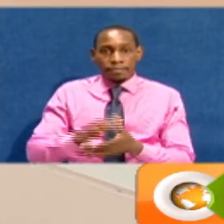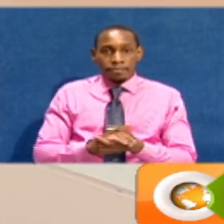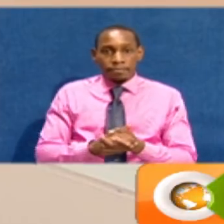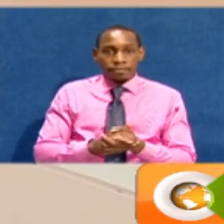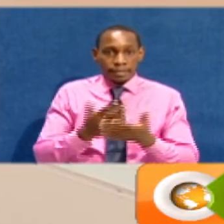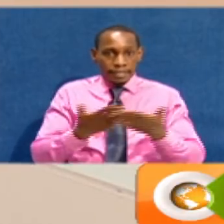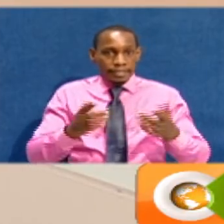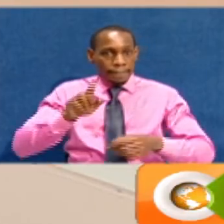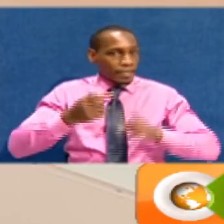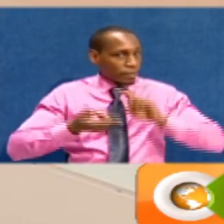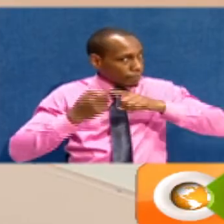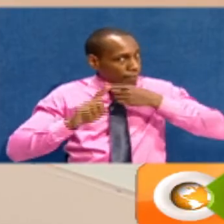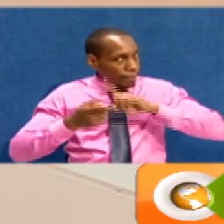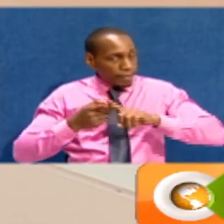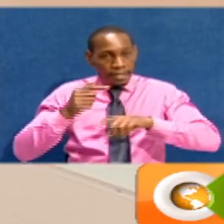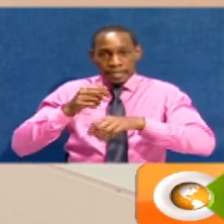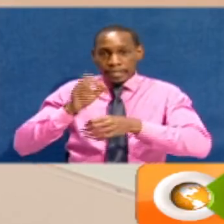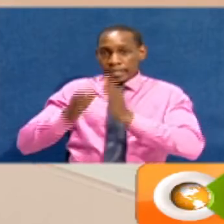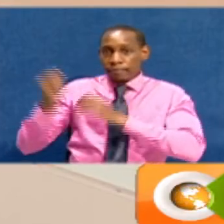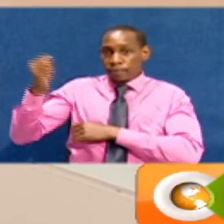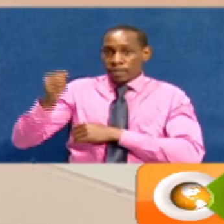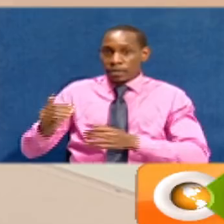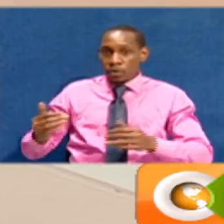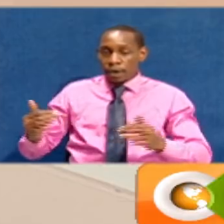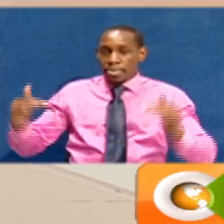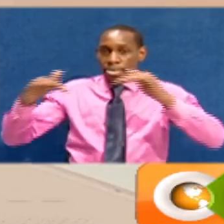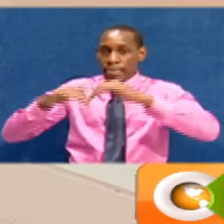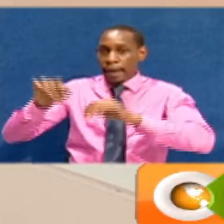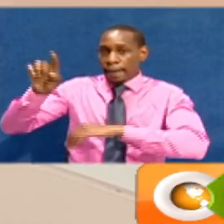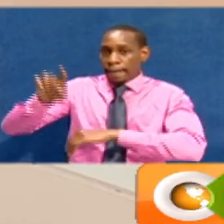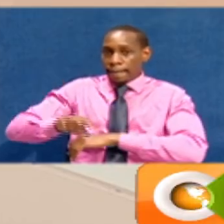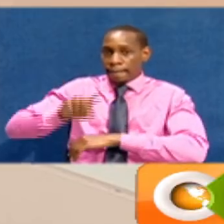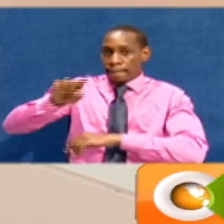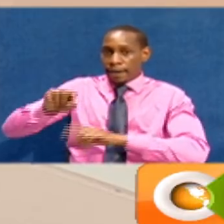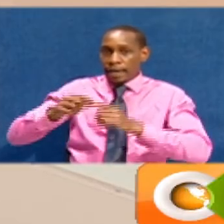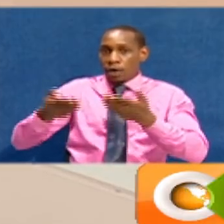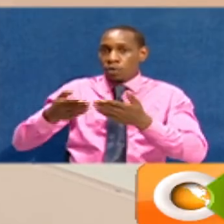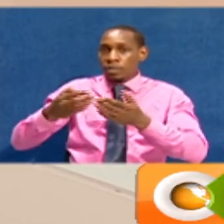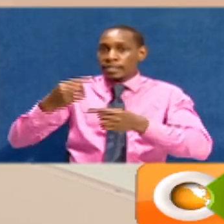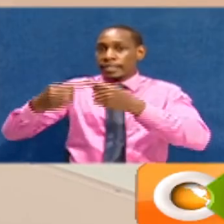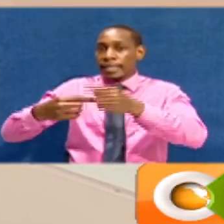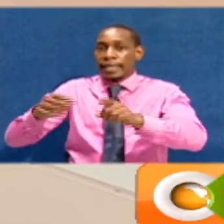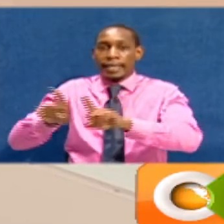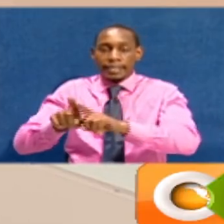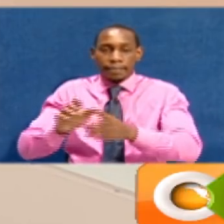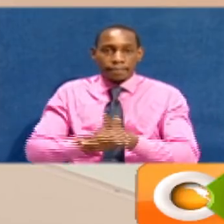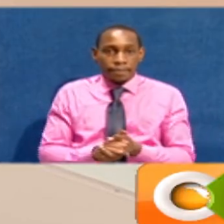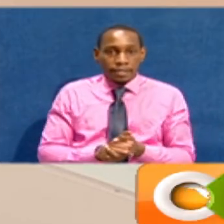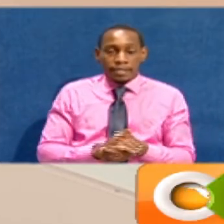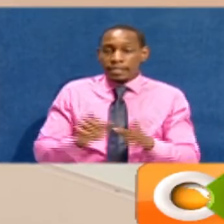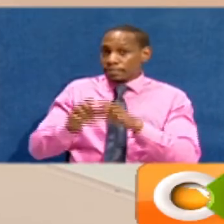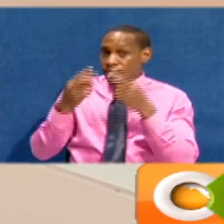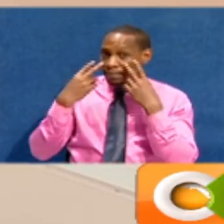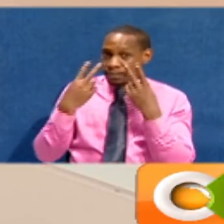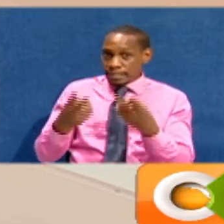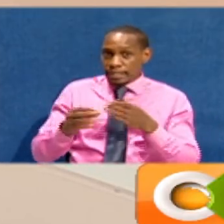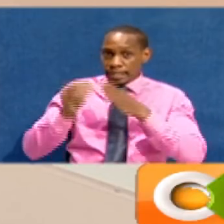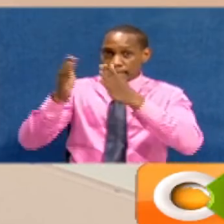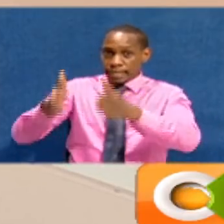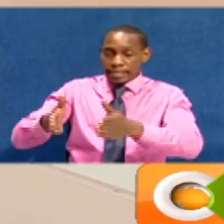that we must consider. If political rallies were banned, how is it that they're still continuing unabated? And we